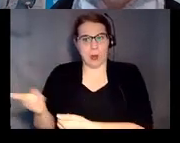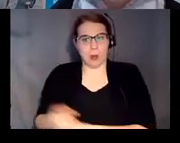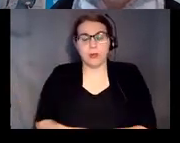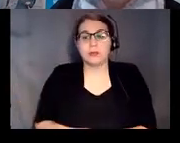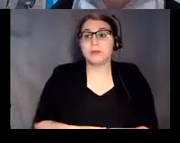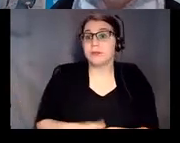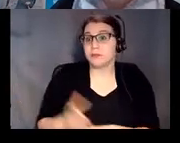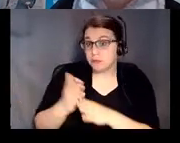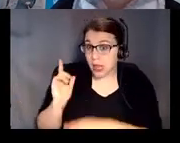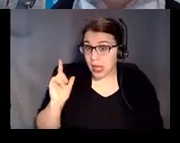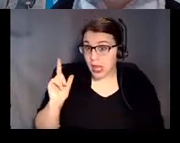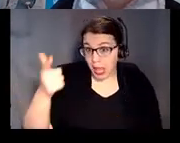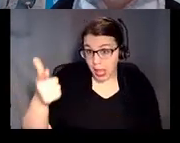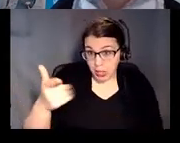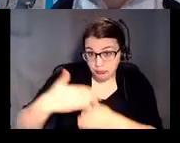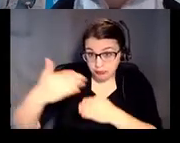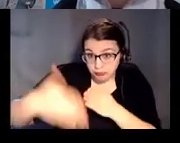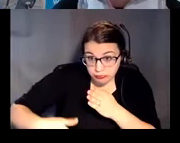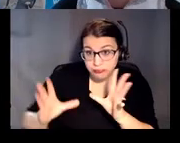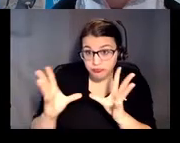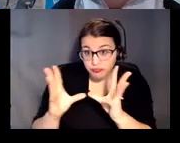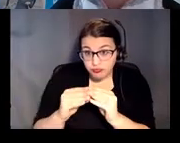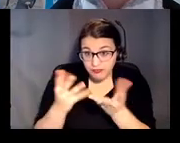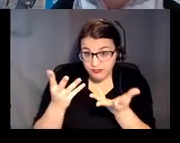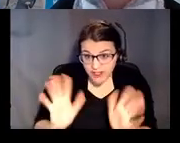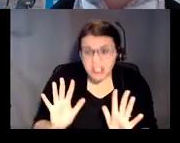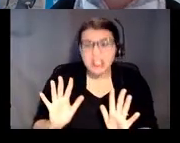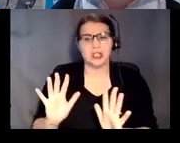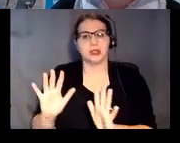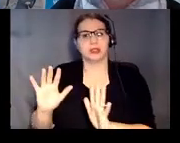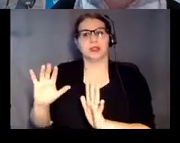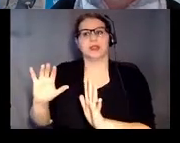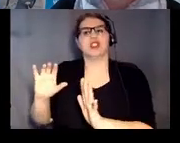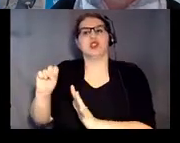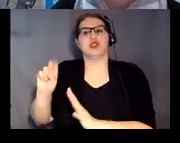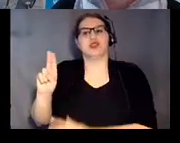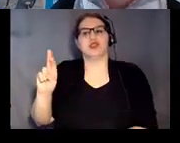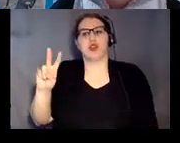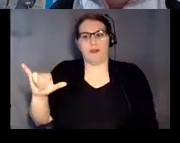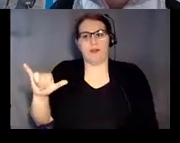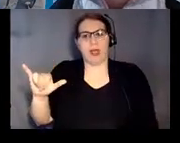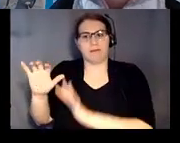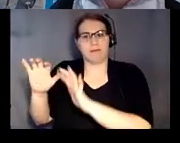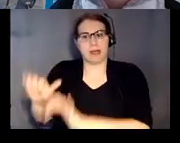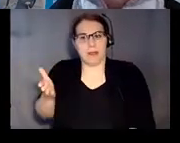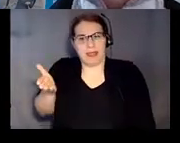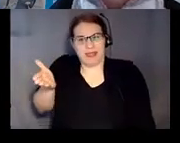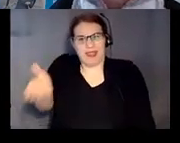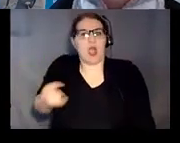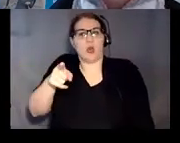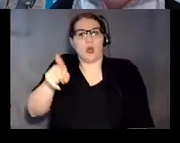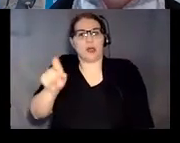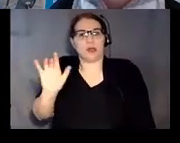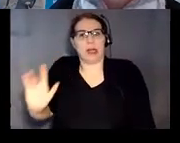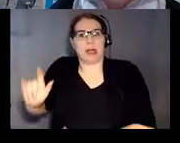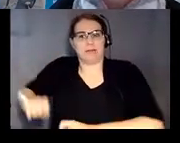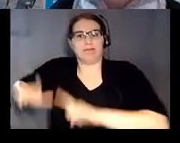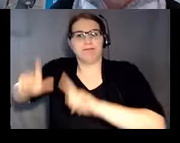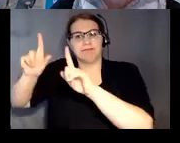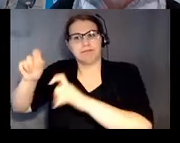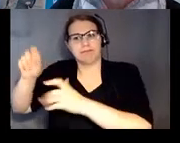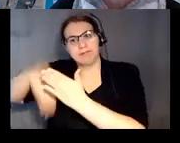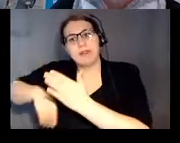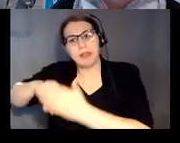the survey will be included in the chat box, and that will also need to be completed. We want to thank West Virginia